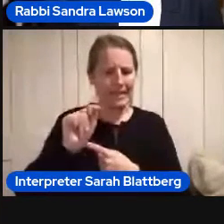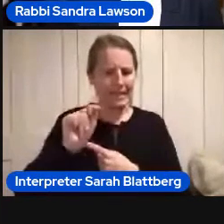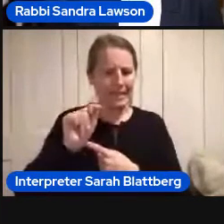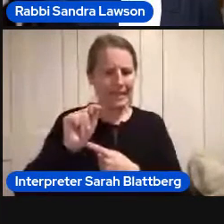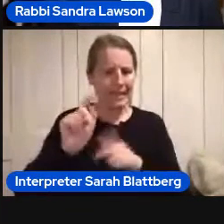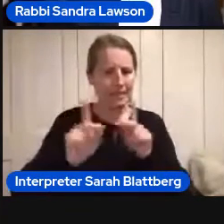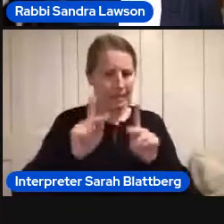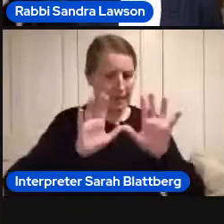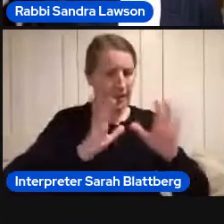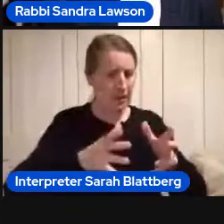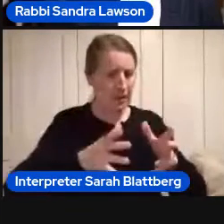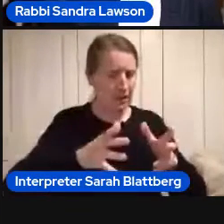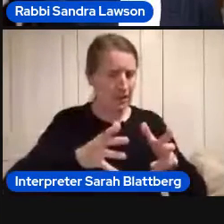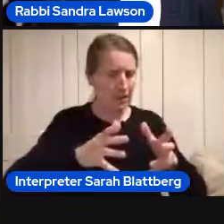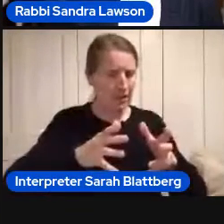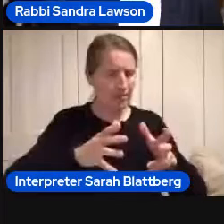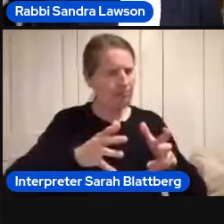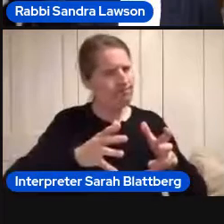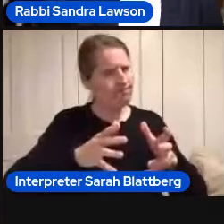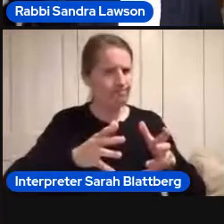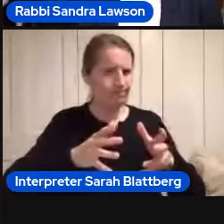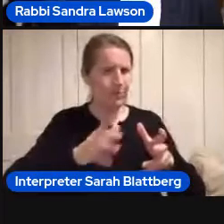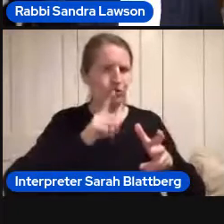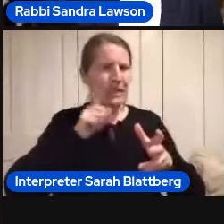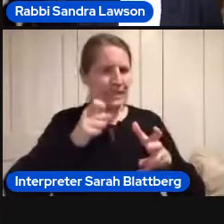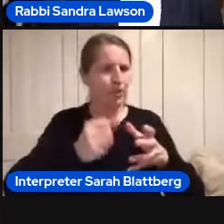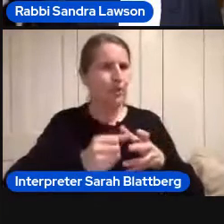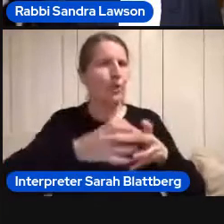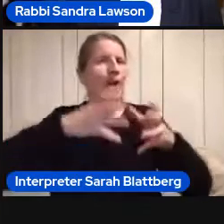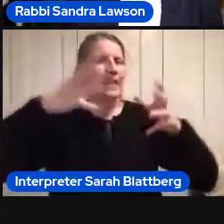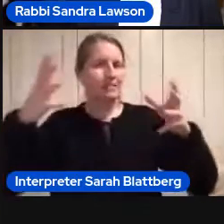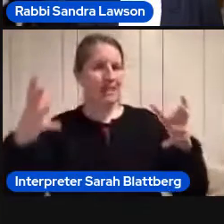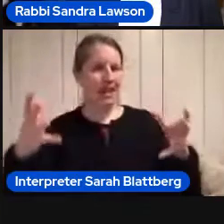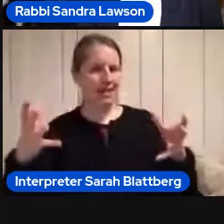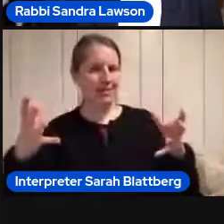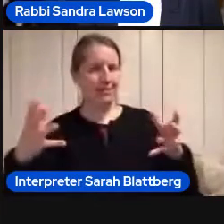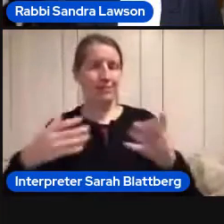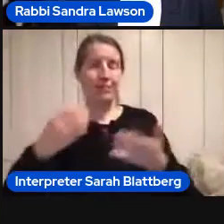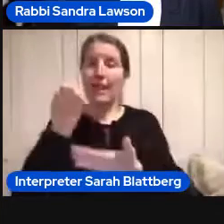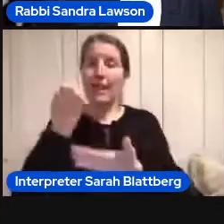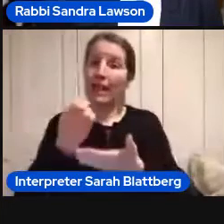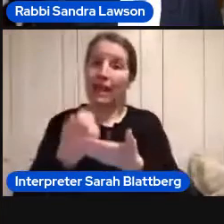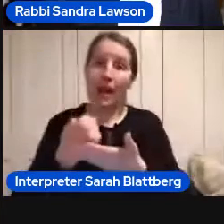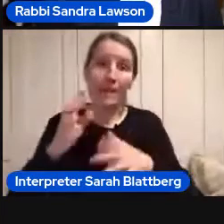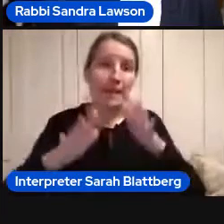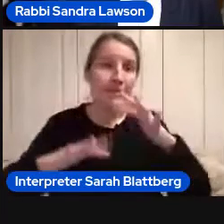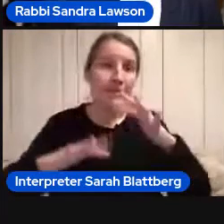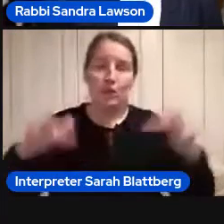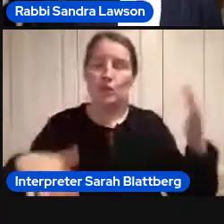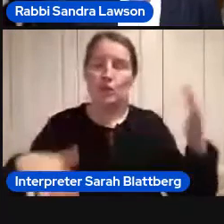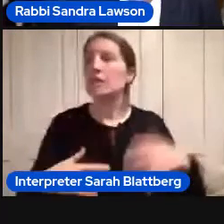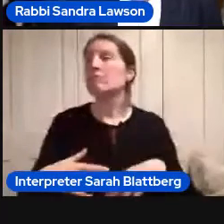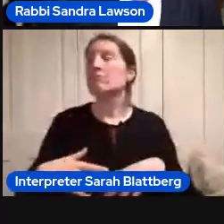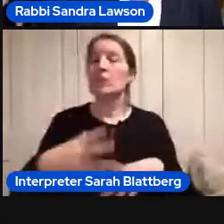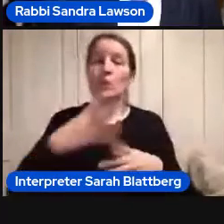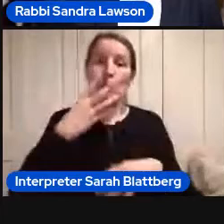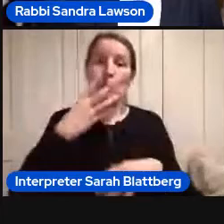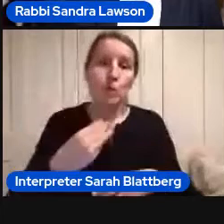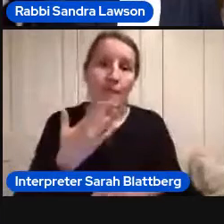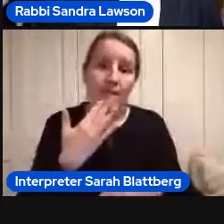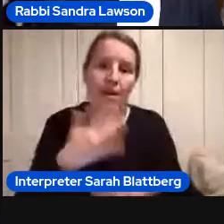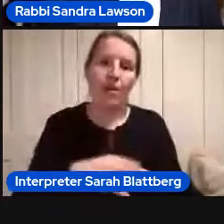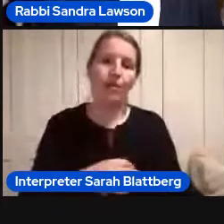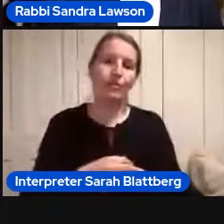LGBT folks in Jewish life could be expanded to include economic diversity, Jews of color, interfaith